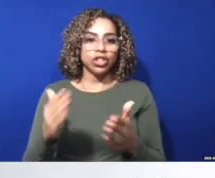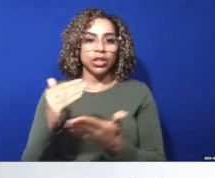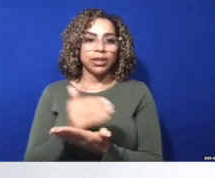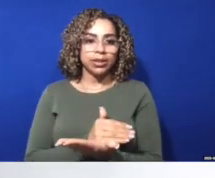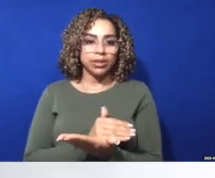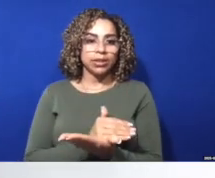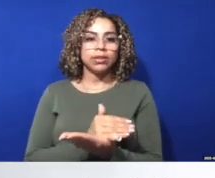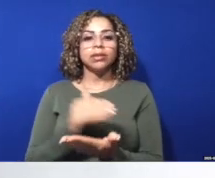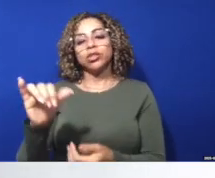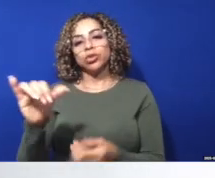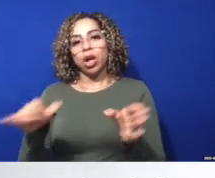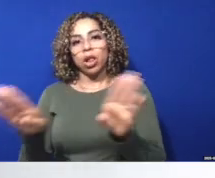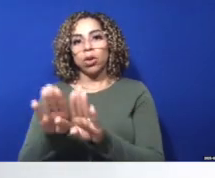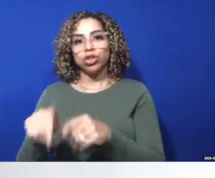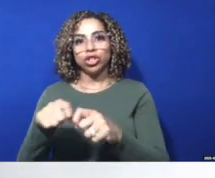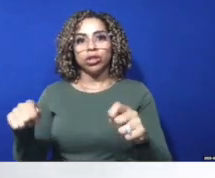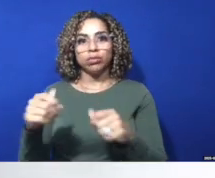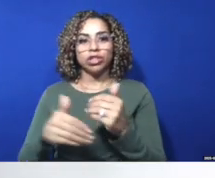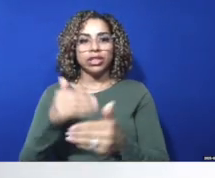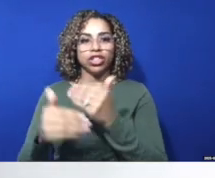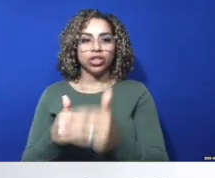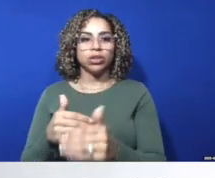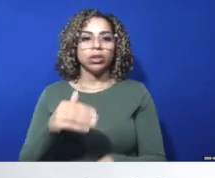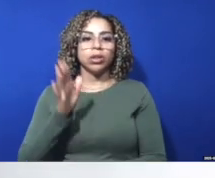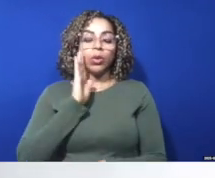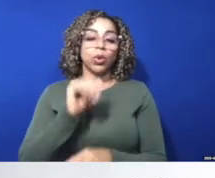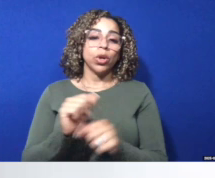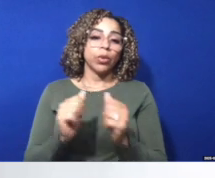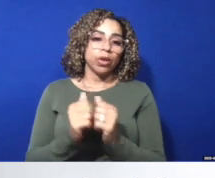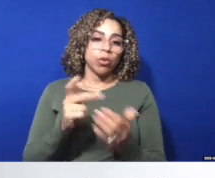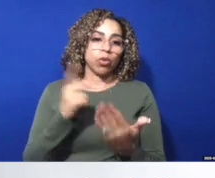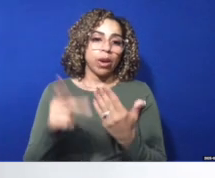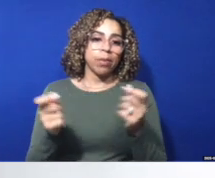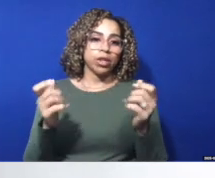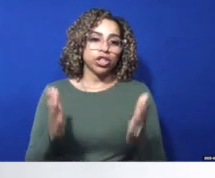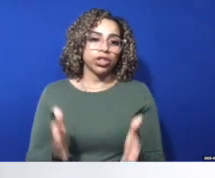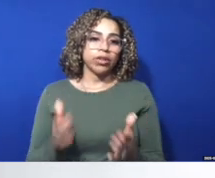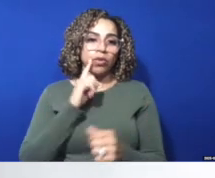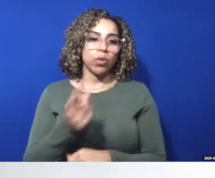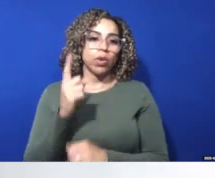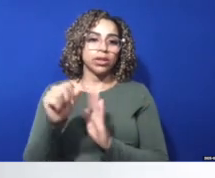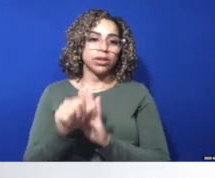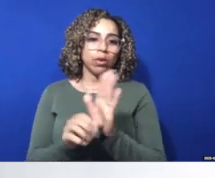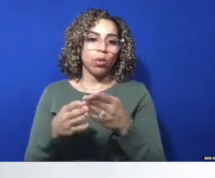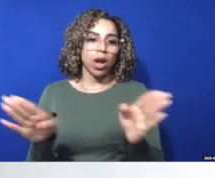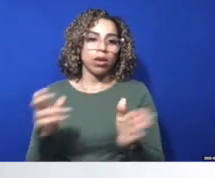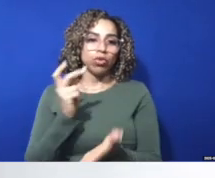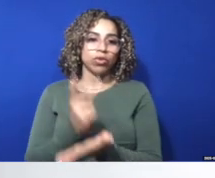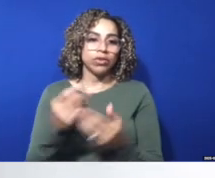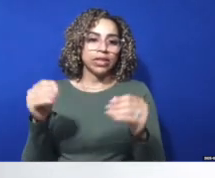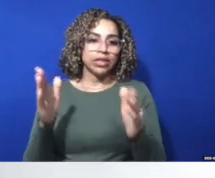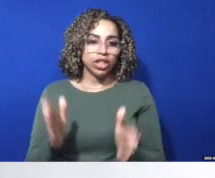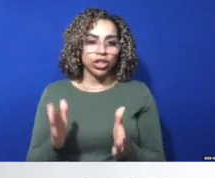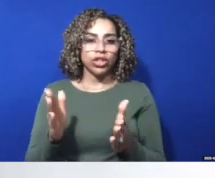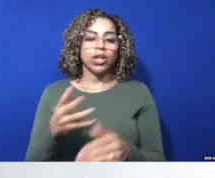work with program administrators toward one statewide approved dealer list and set clear program closure procedures. Next up, we have